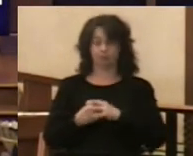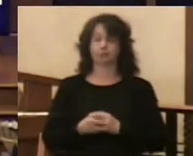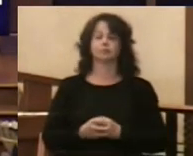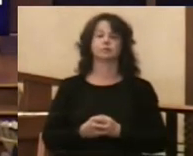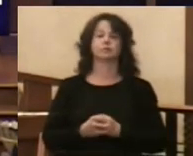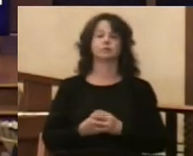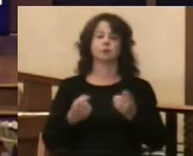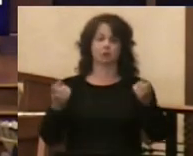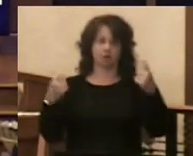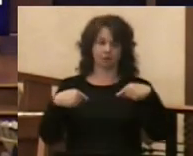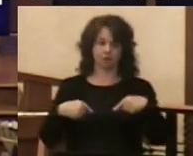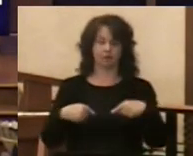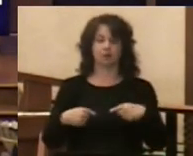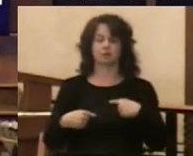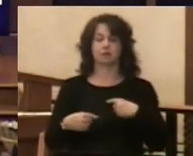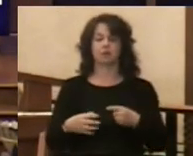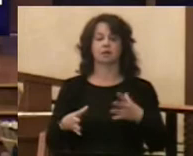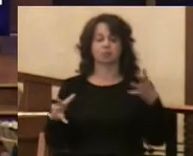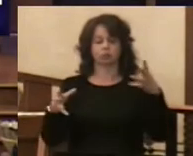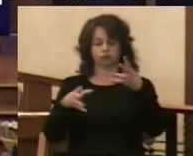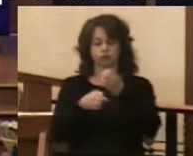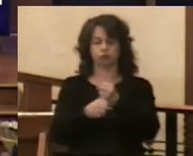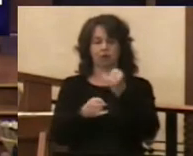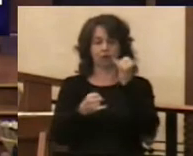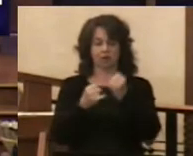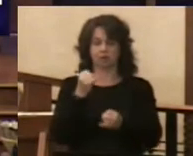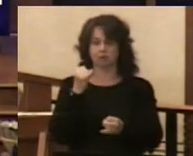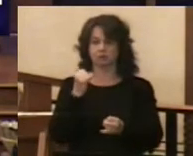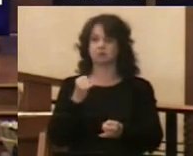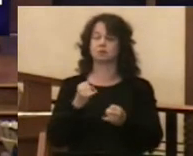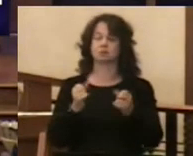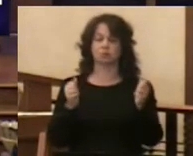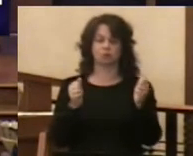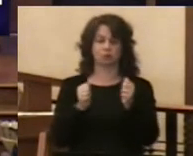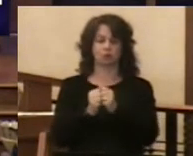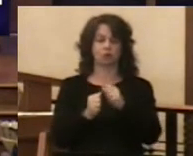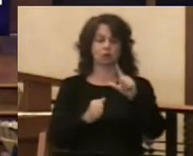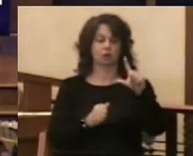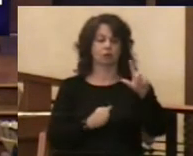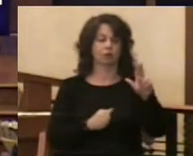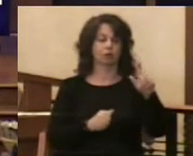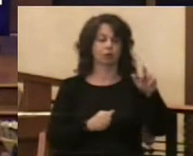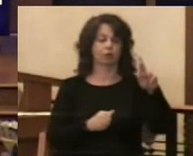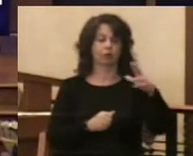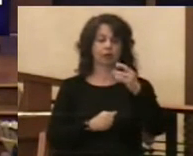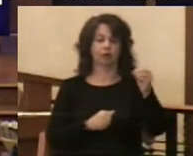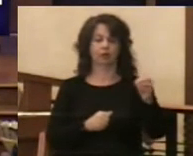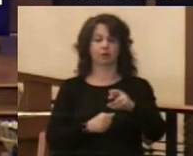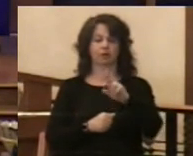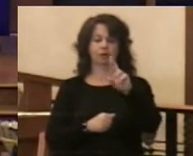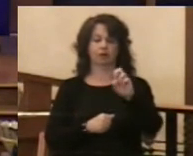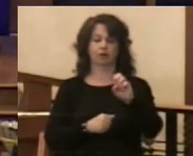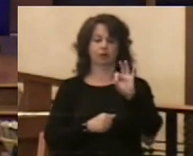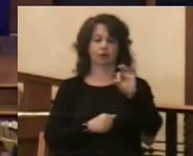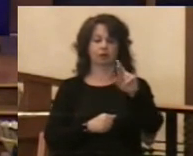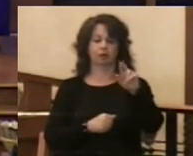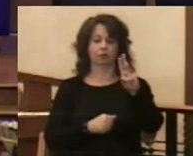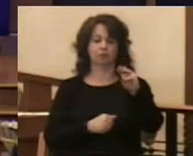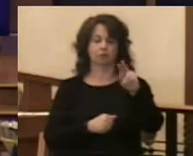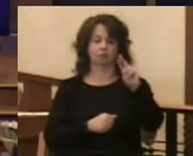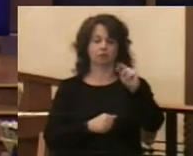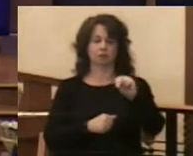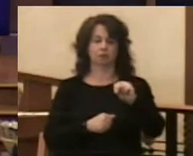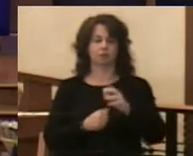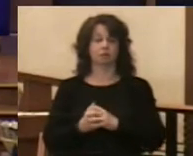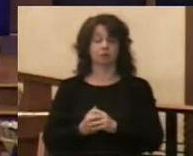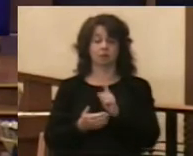we conclude our series, Luther, Lent, and the Reformation. A week from today is Palm